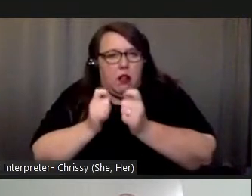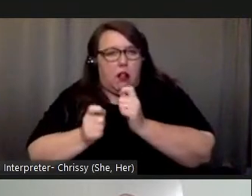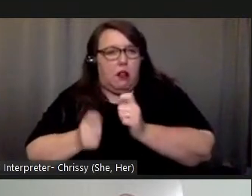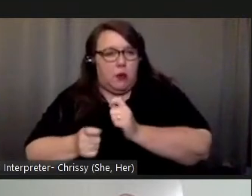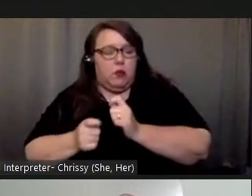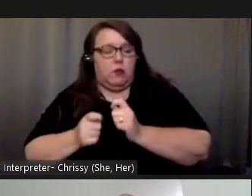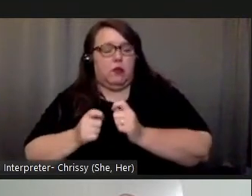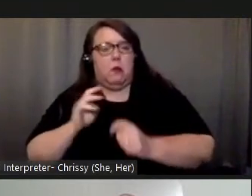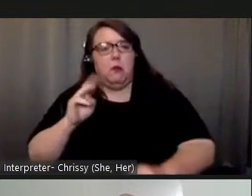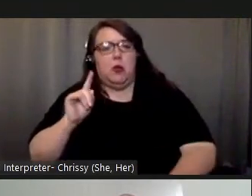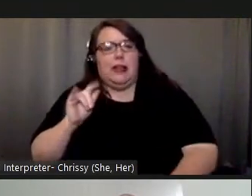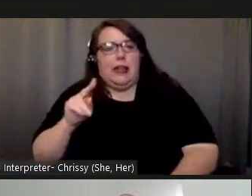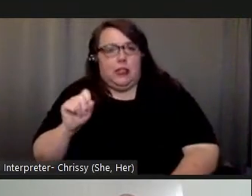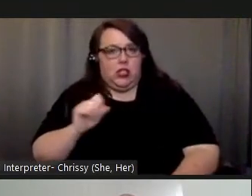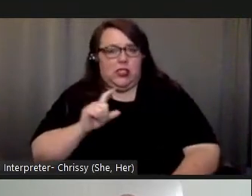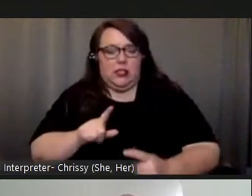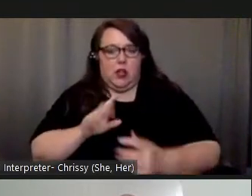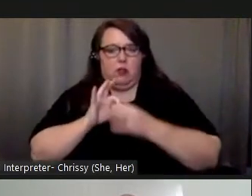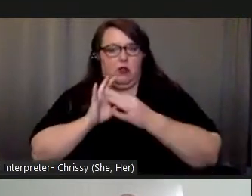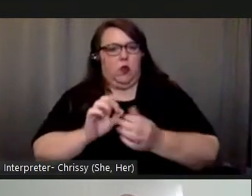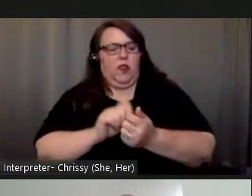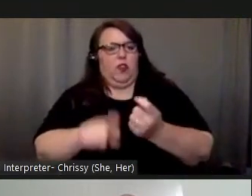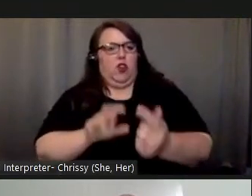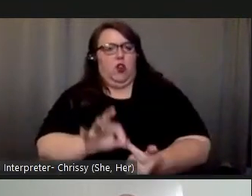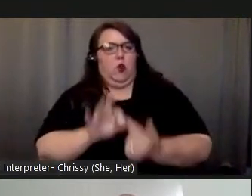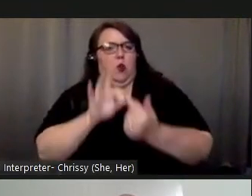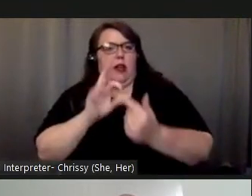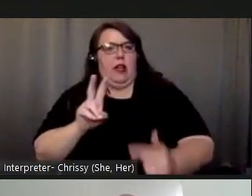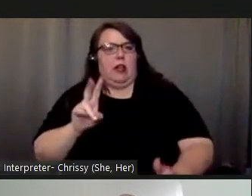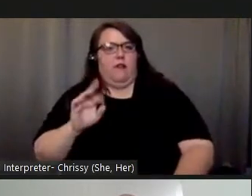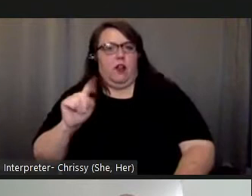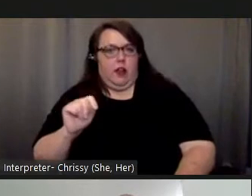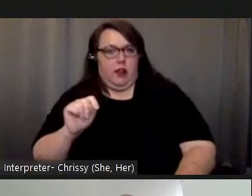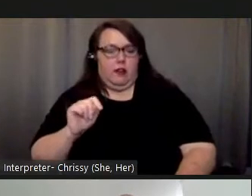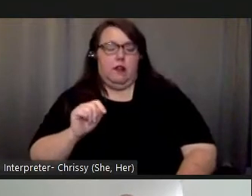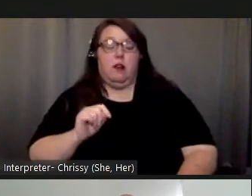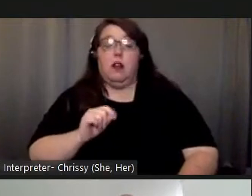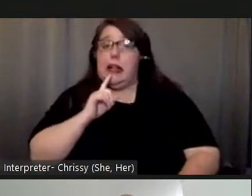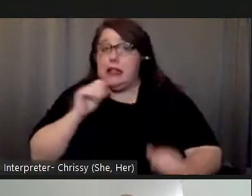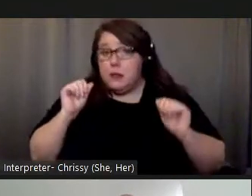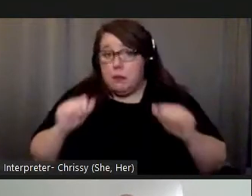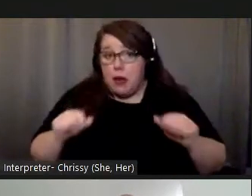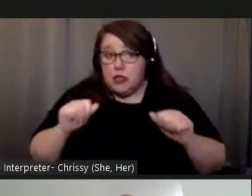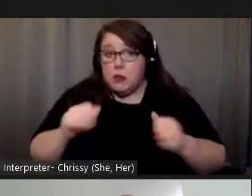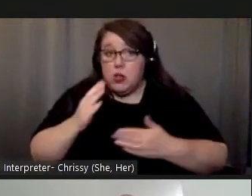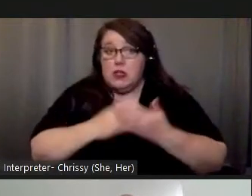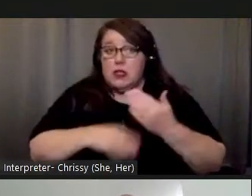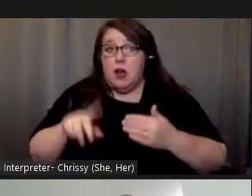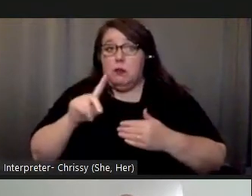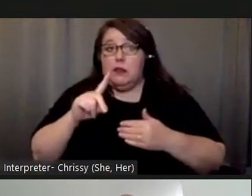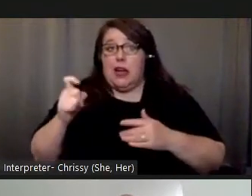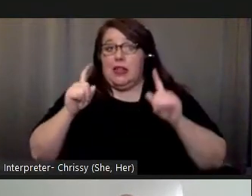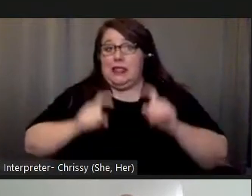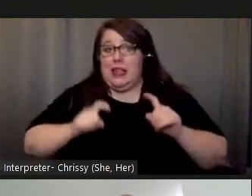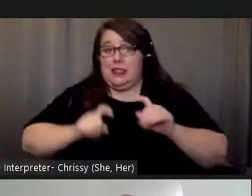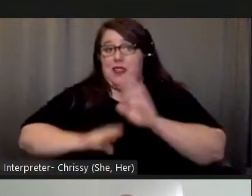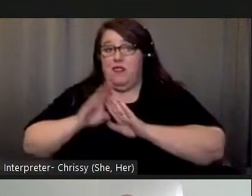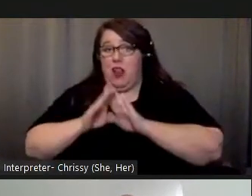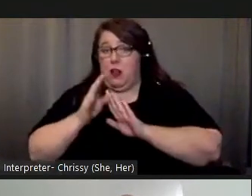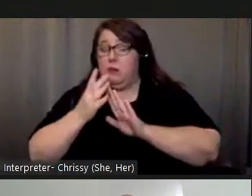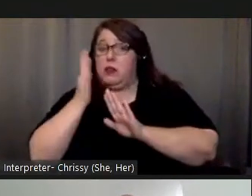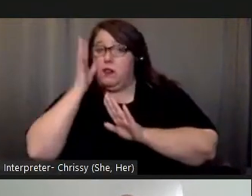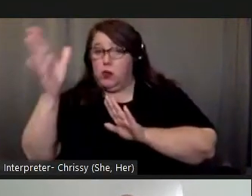these unique variants. It's quite possible that there could be some diagnostic tests that are developed in the